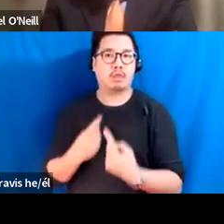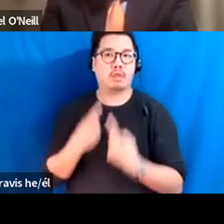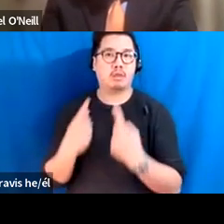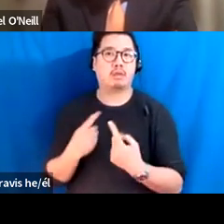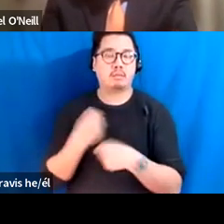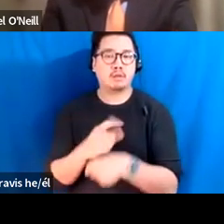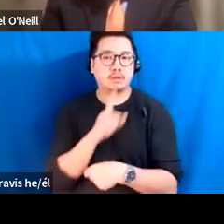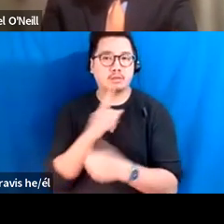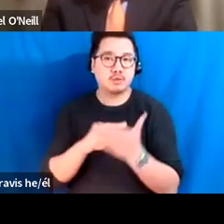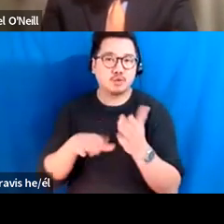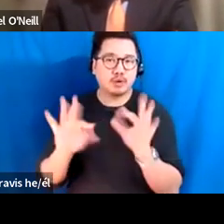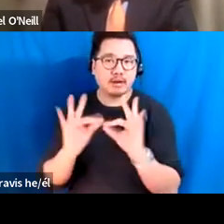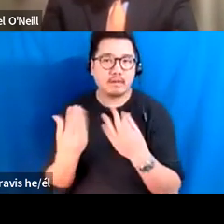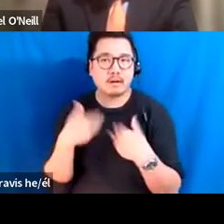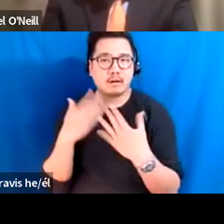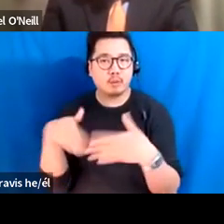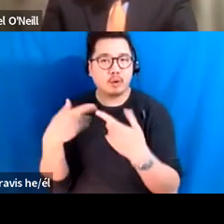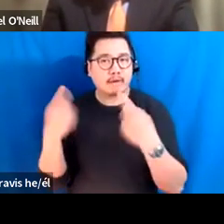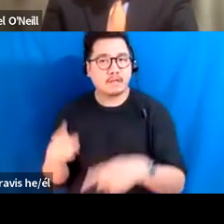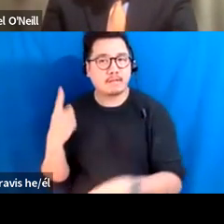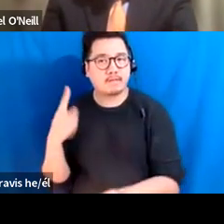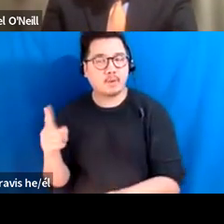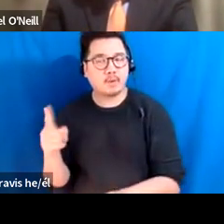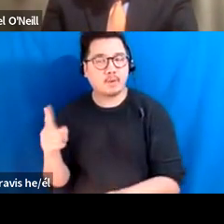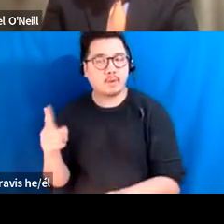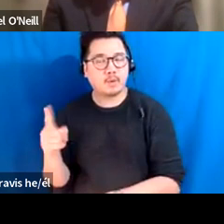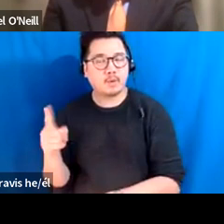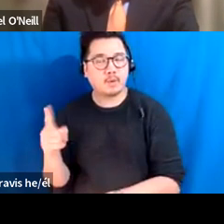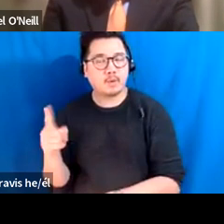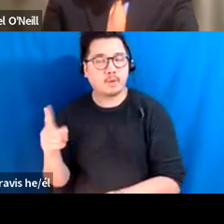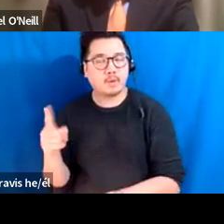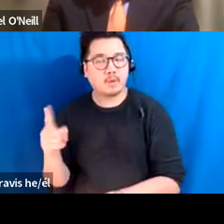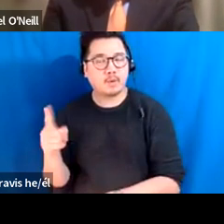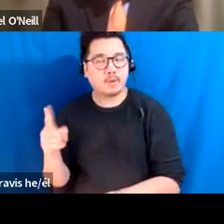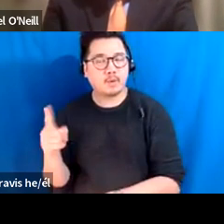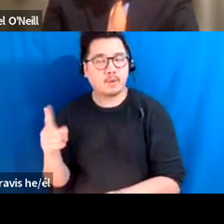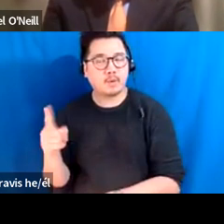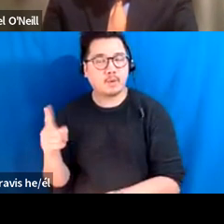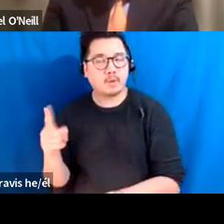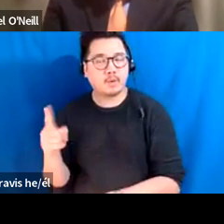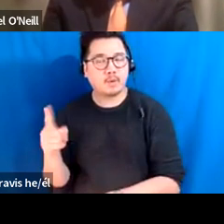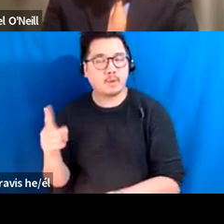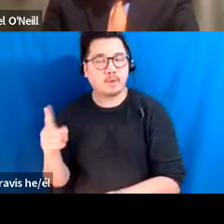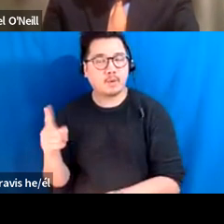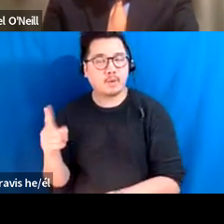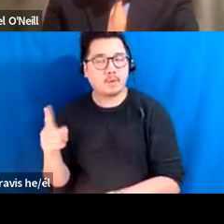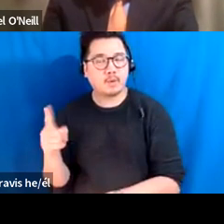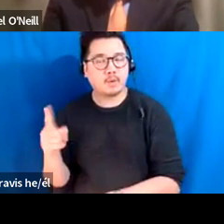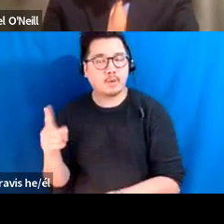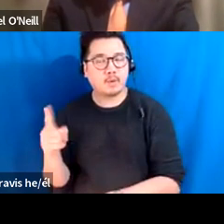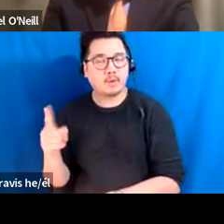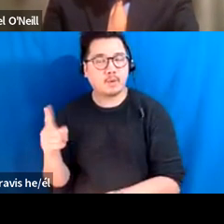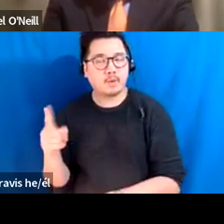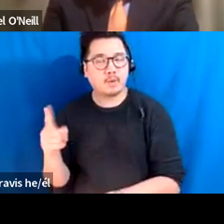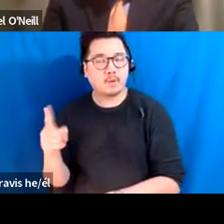and to think that you know the 30 000 families who have consented to pool testing now and now we have to go through all that effort